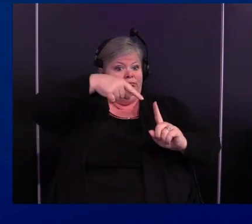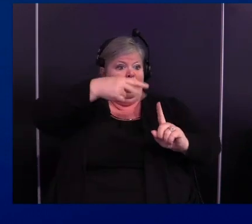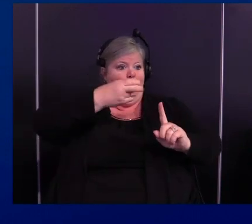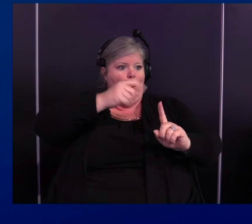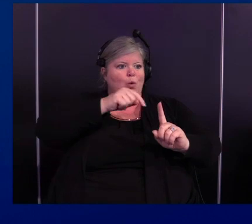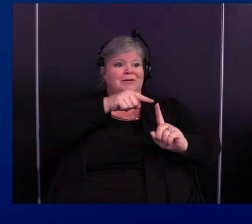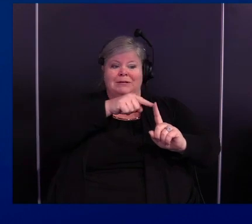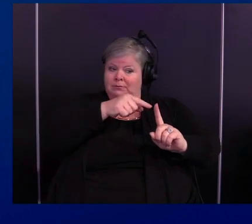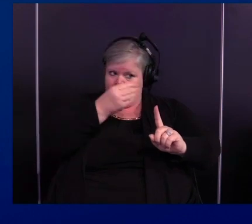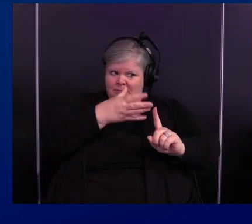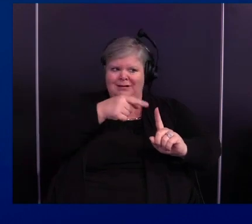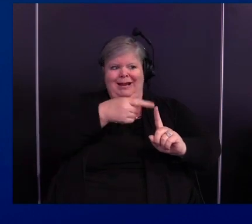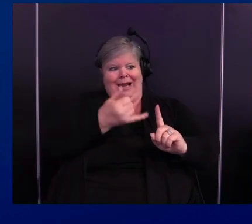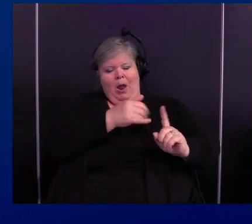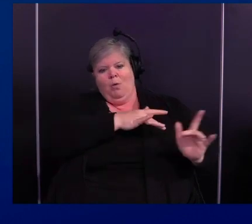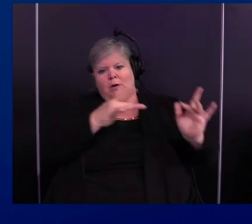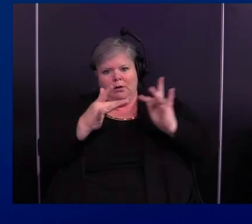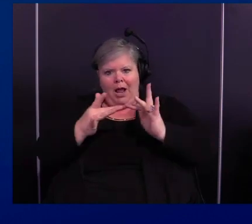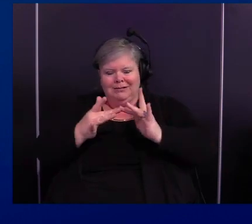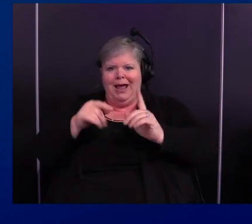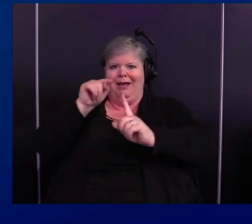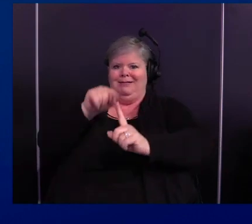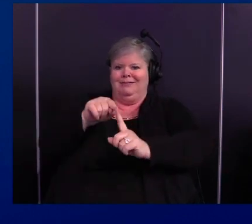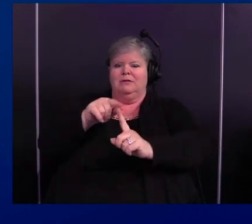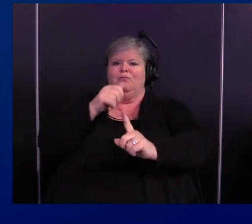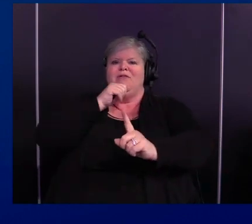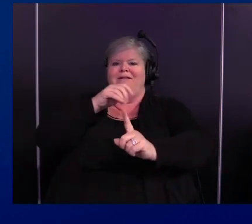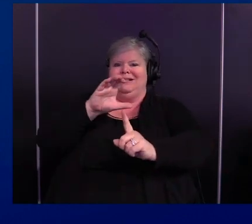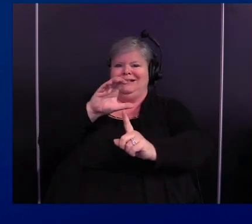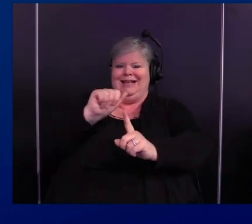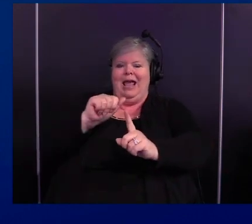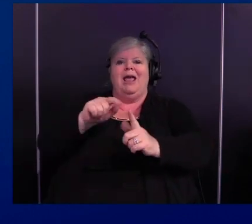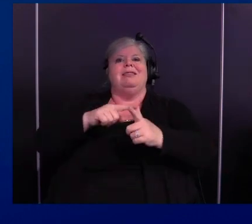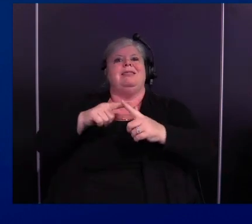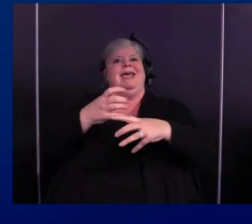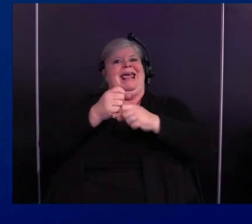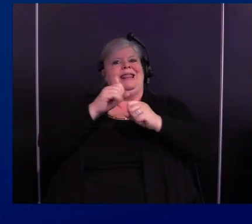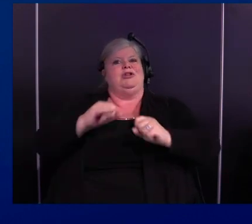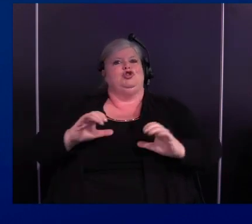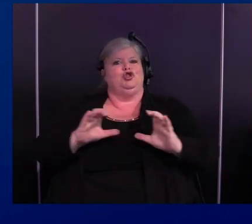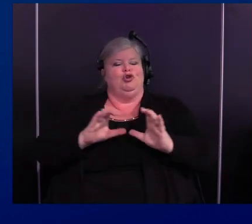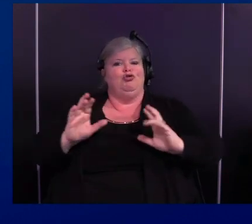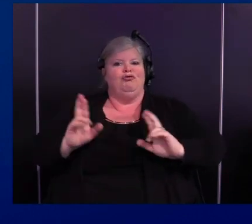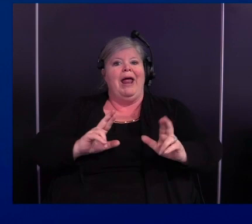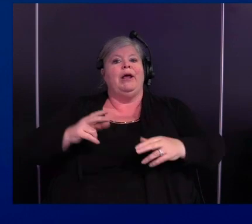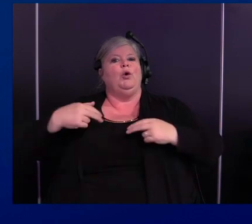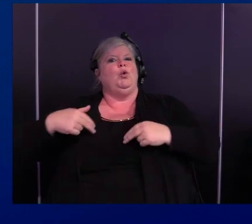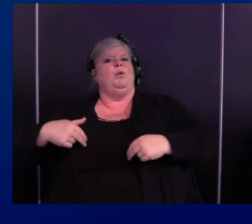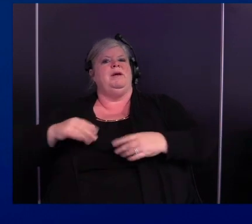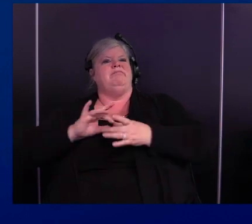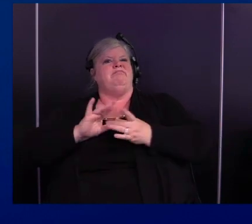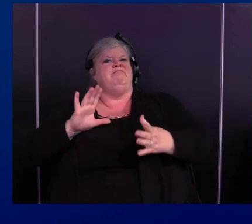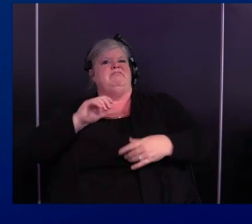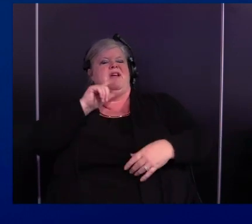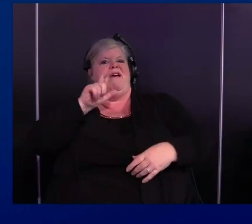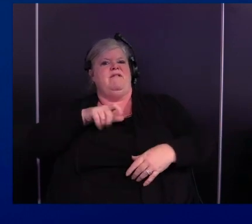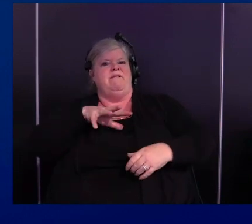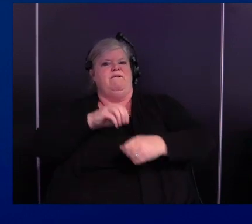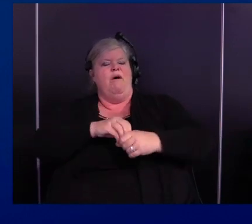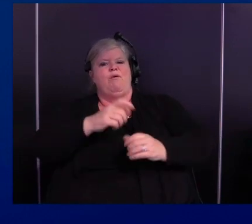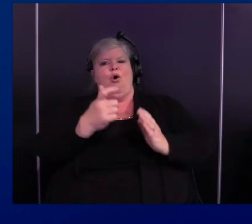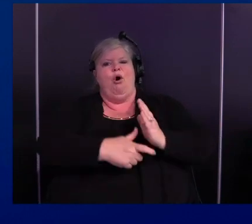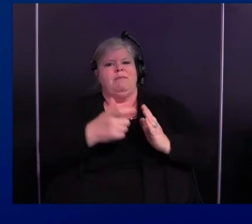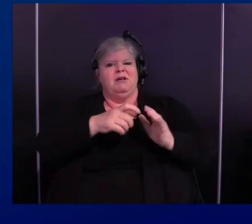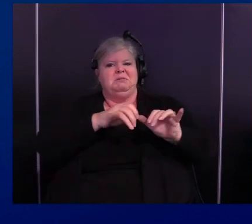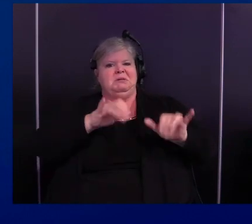private CA via an API and get a cert for yourself, right? And so cool. Now humans don't have to be involved. So now the hardest